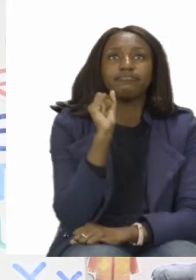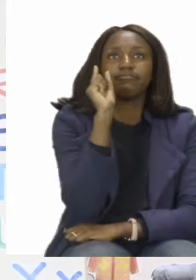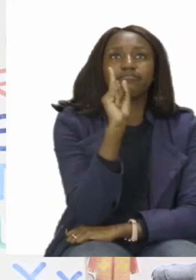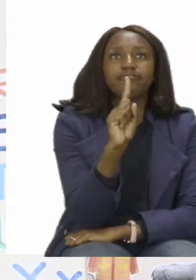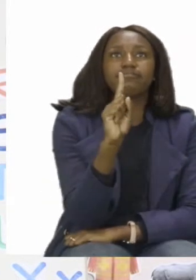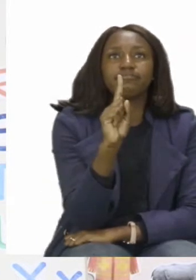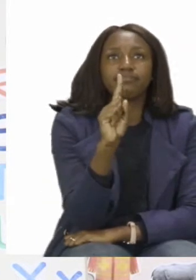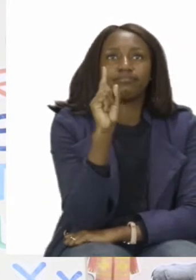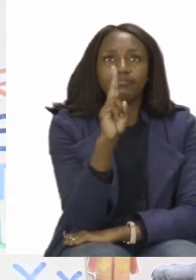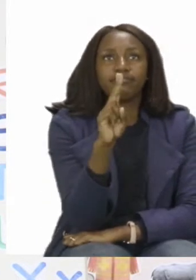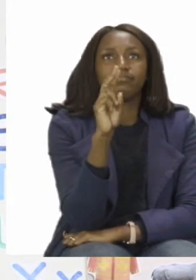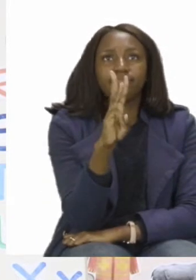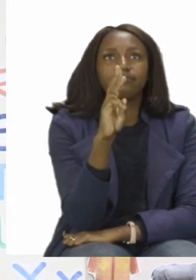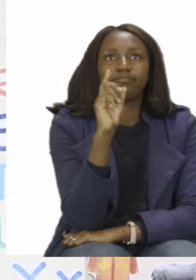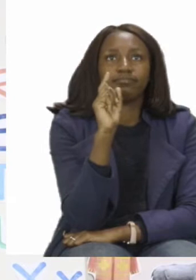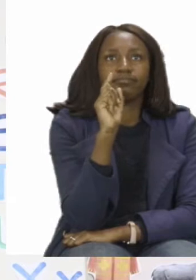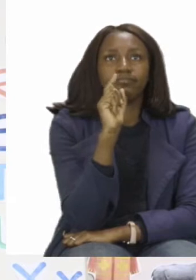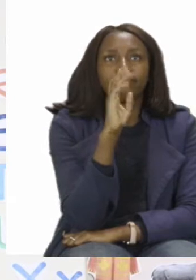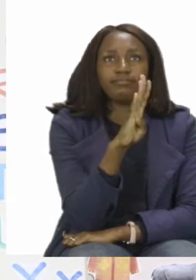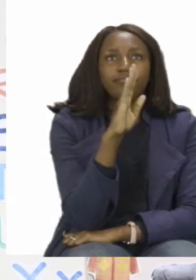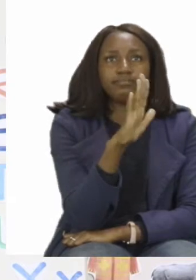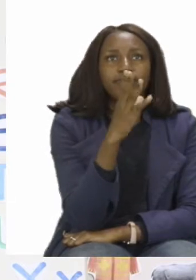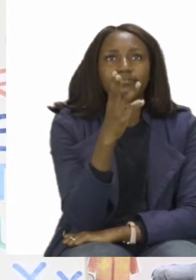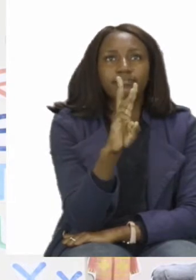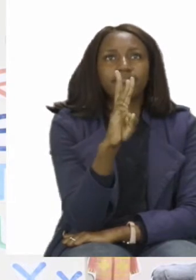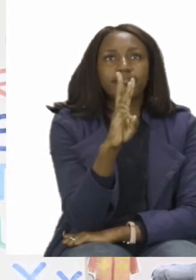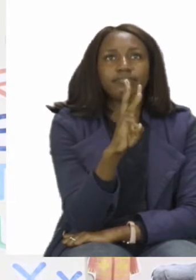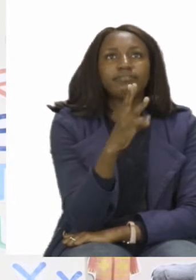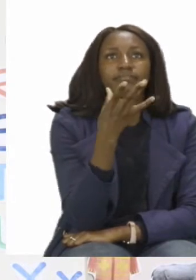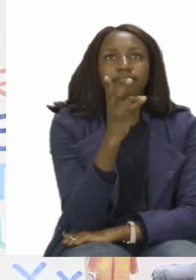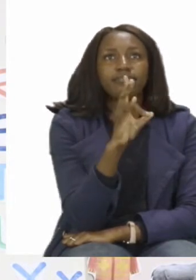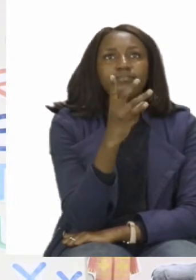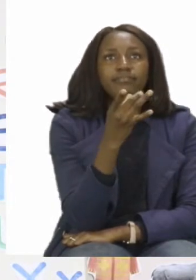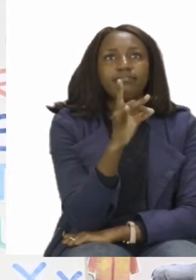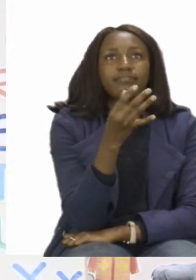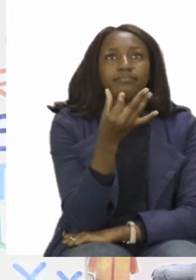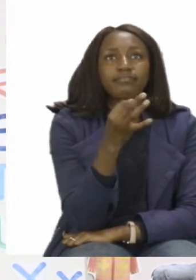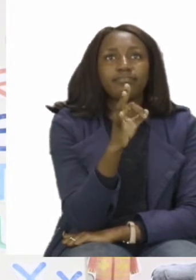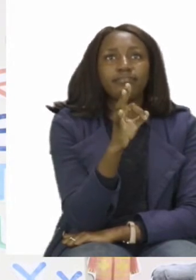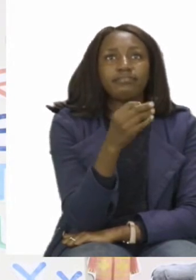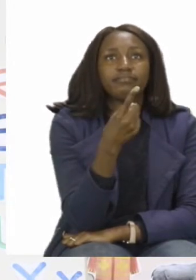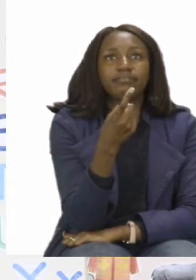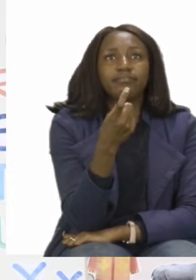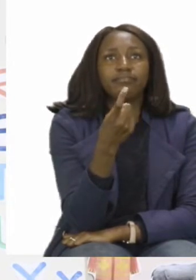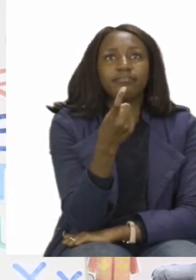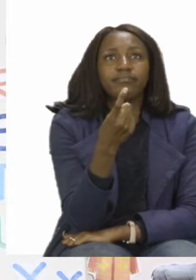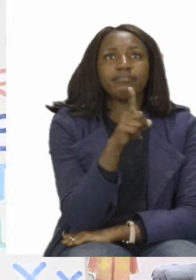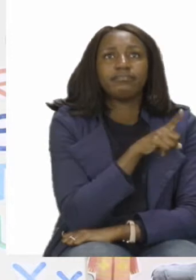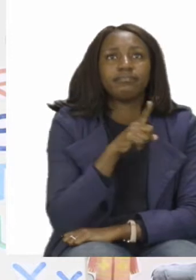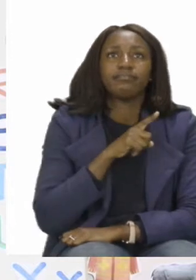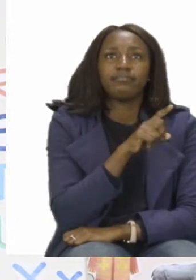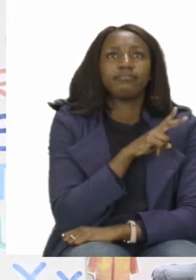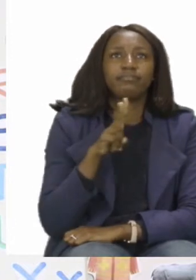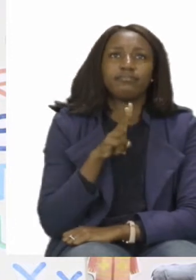count. 1, 2, 3, 4, 5, 6, 7, 8, 9, 10,